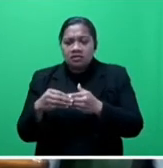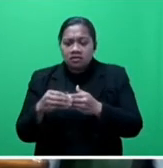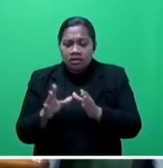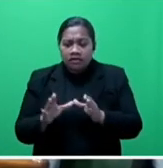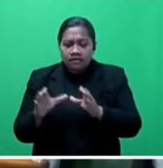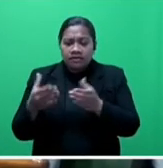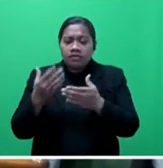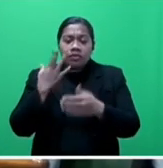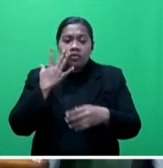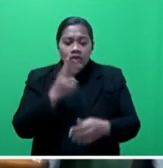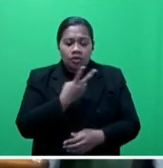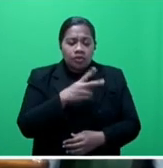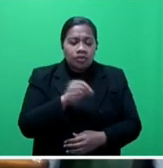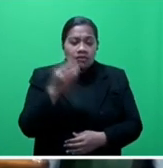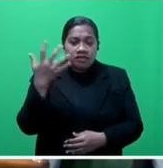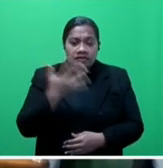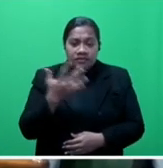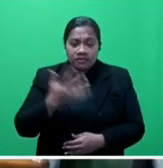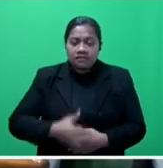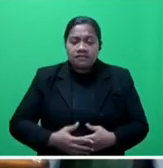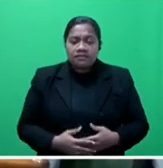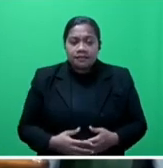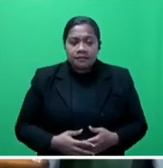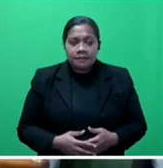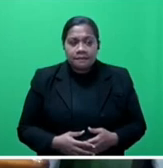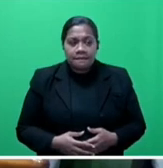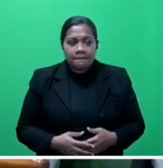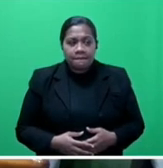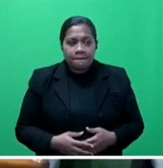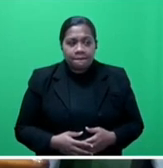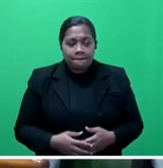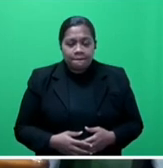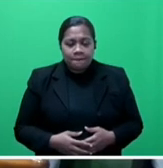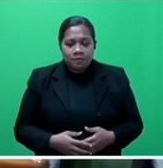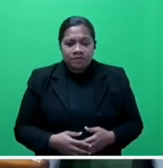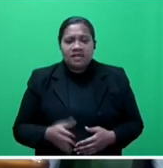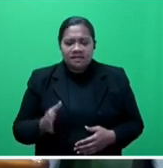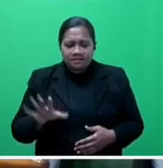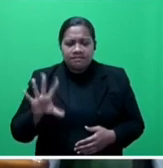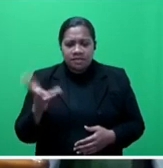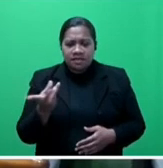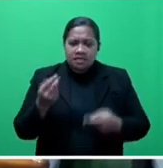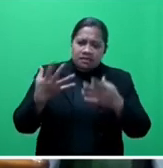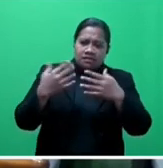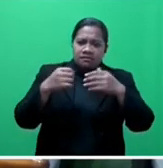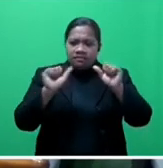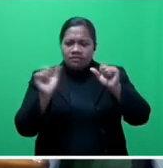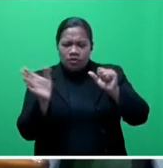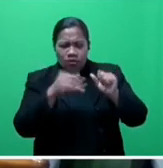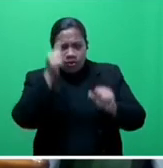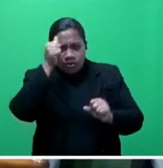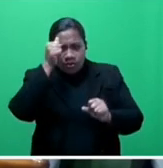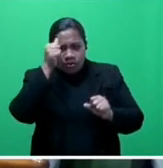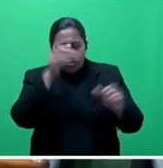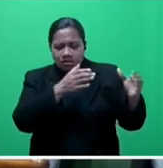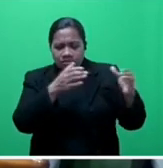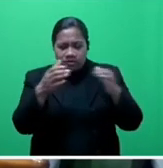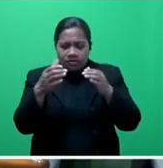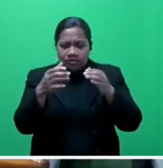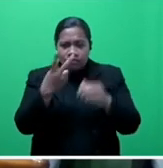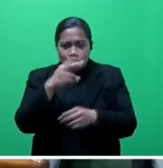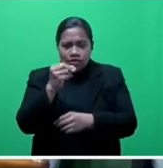2015. In fact, they succeeded, as we all know, and took the party to elections in 2018,